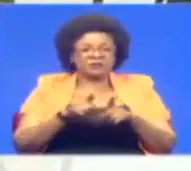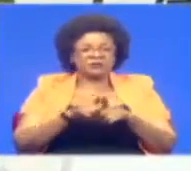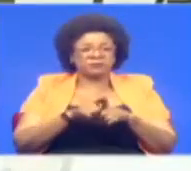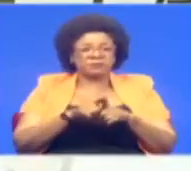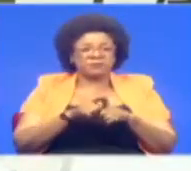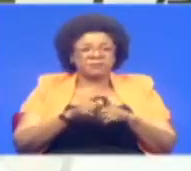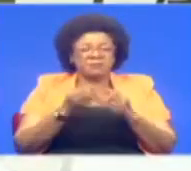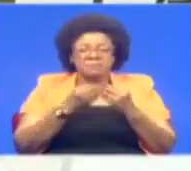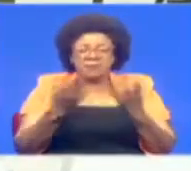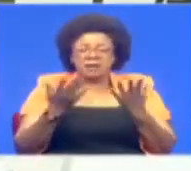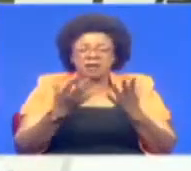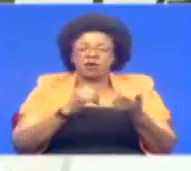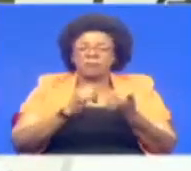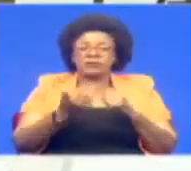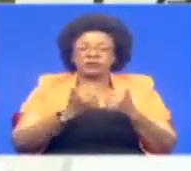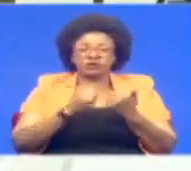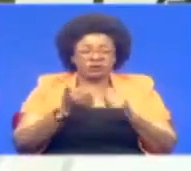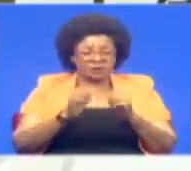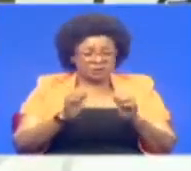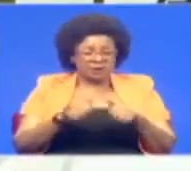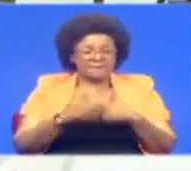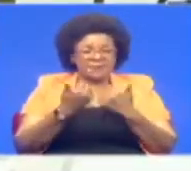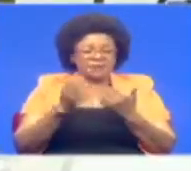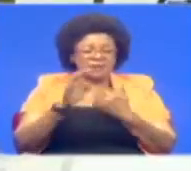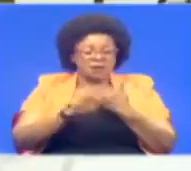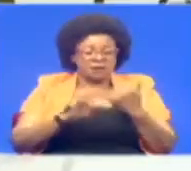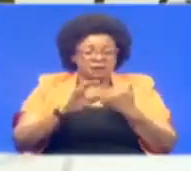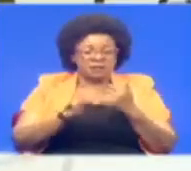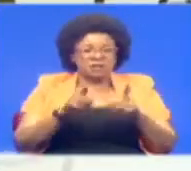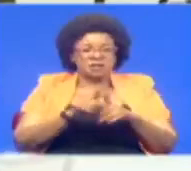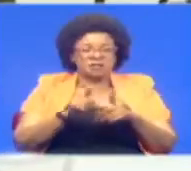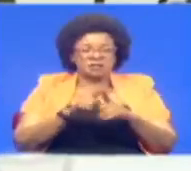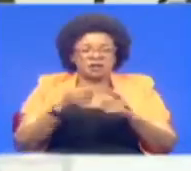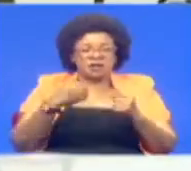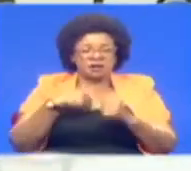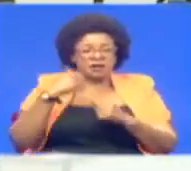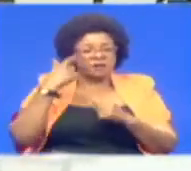many competitions that have taken place in the country. And I think we have never